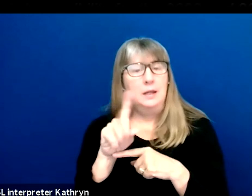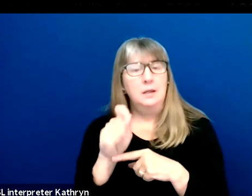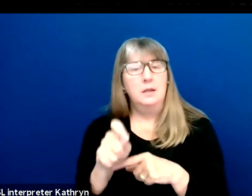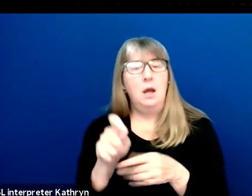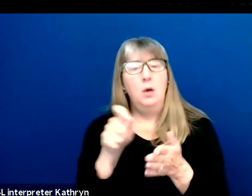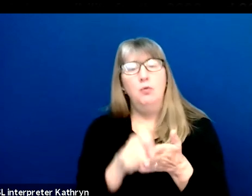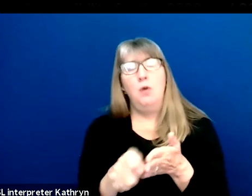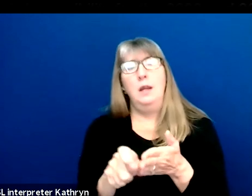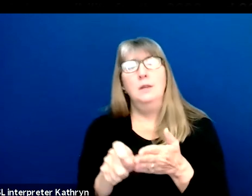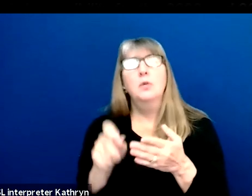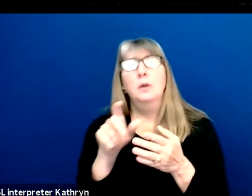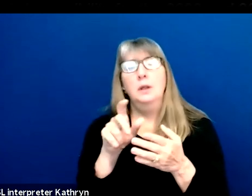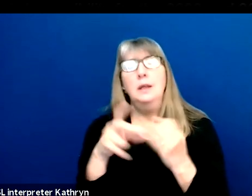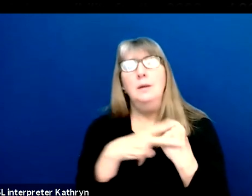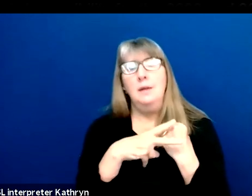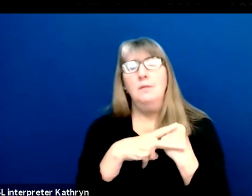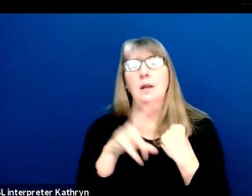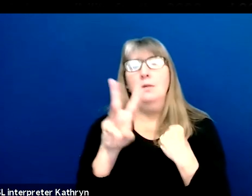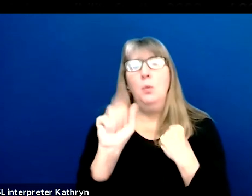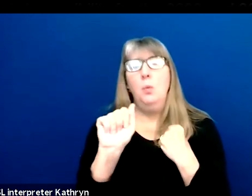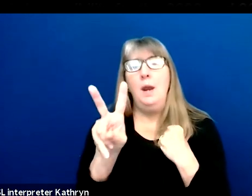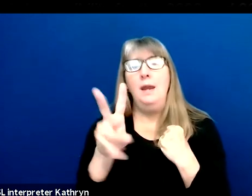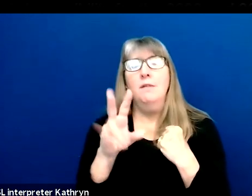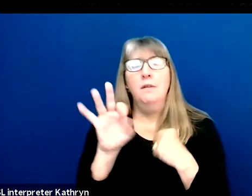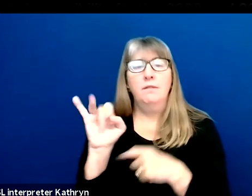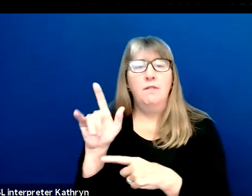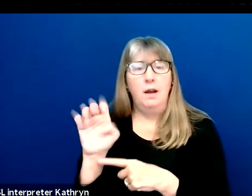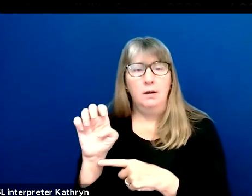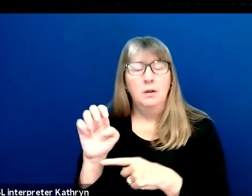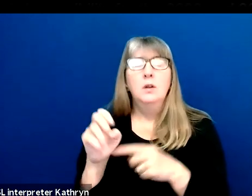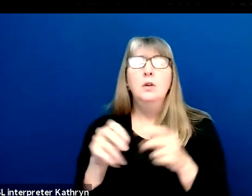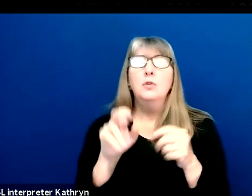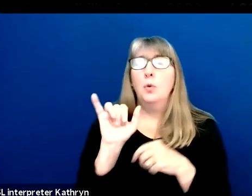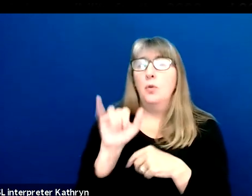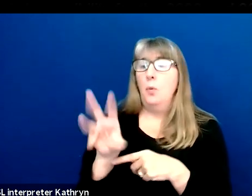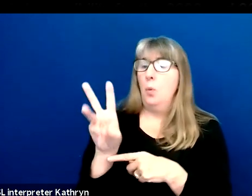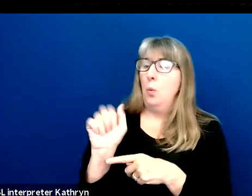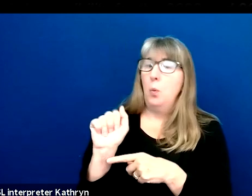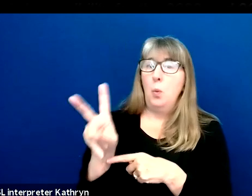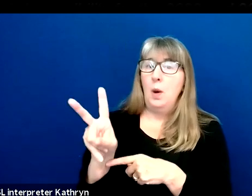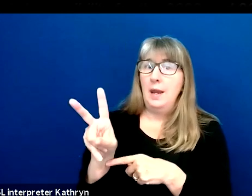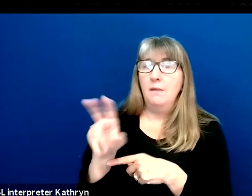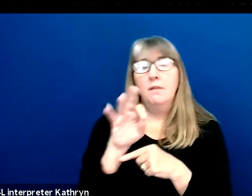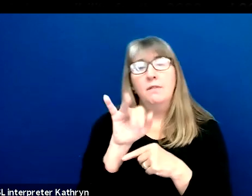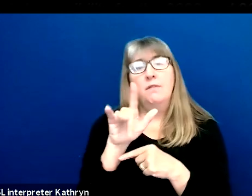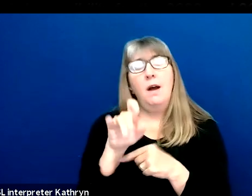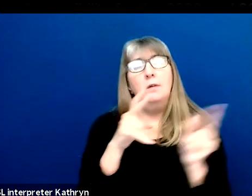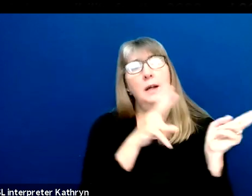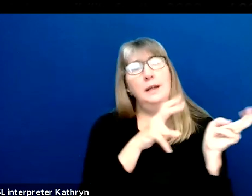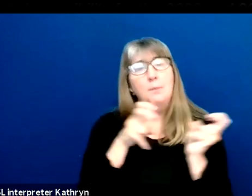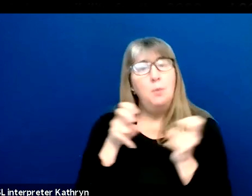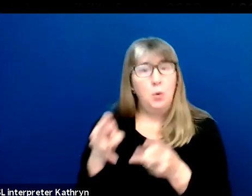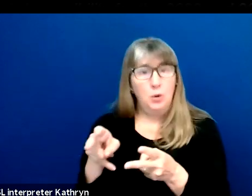WAV file. So then here I import that WAV file into my presentation, and on the screen is the